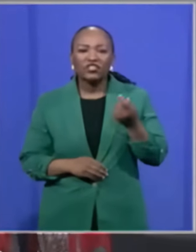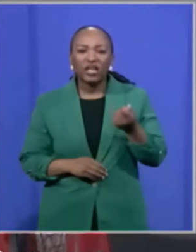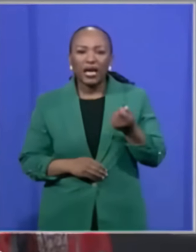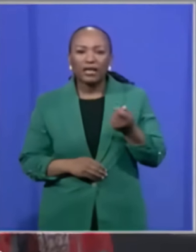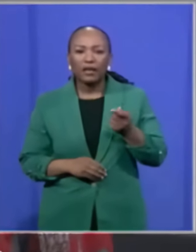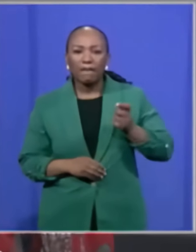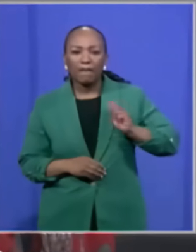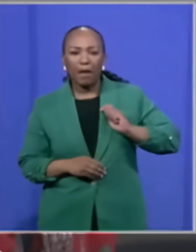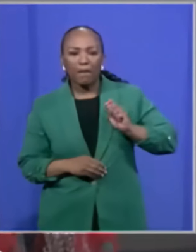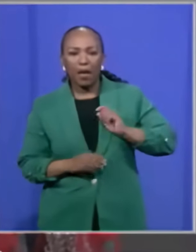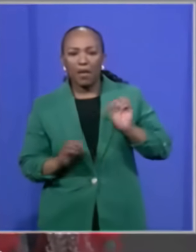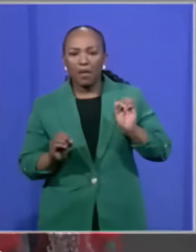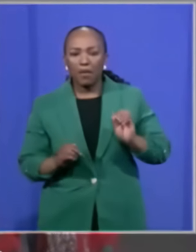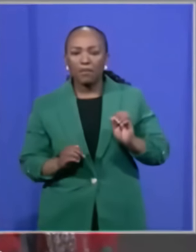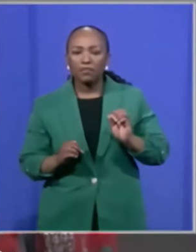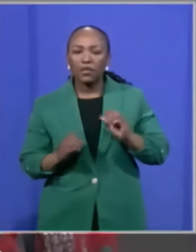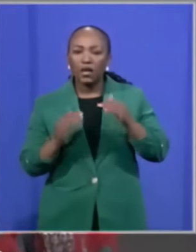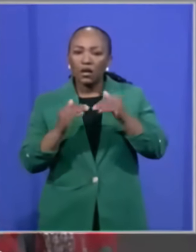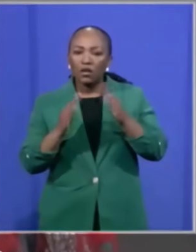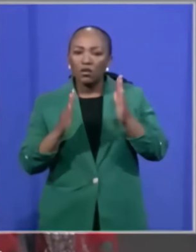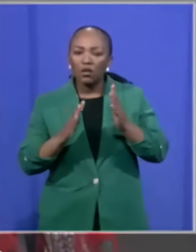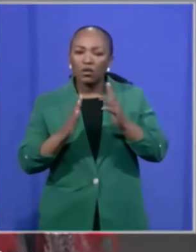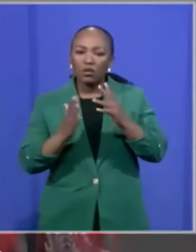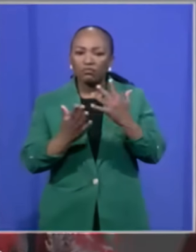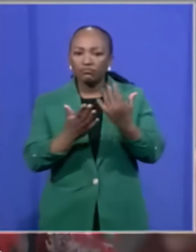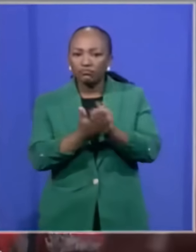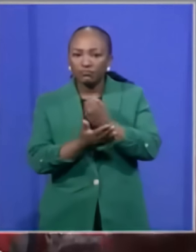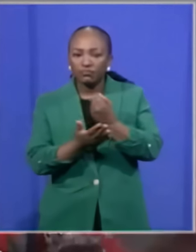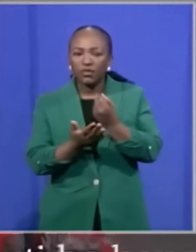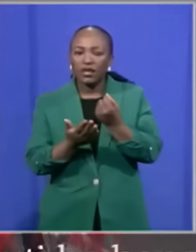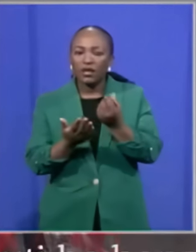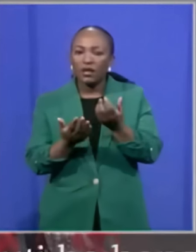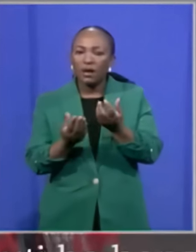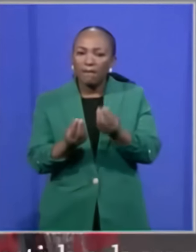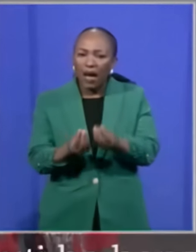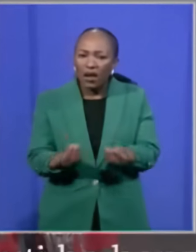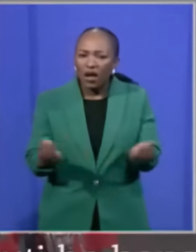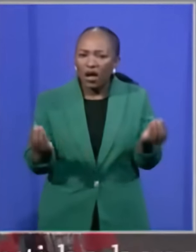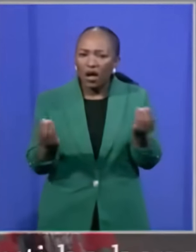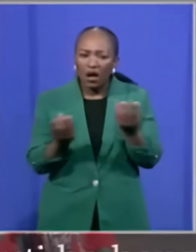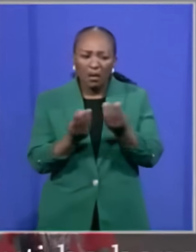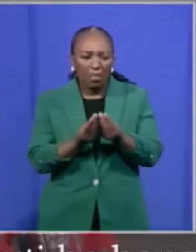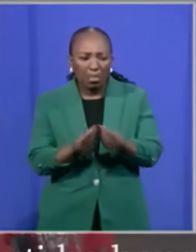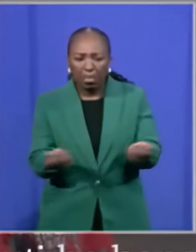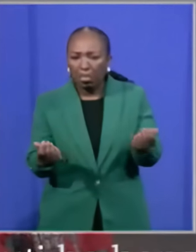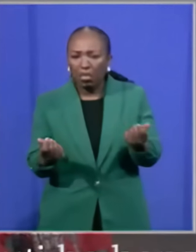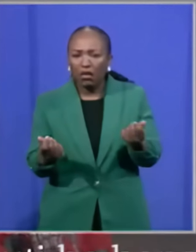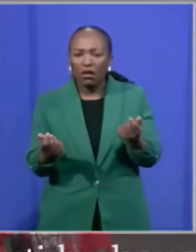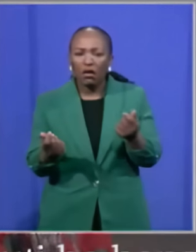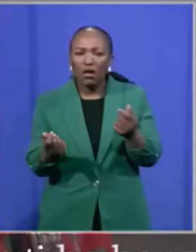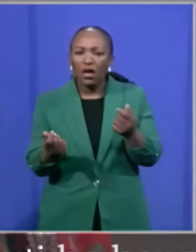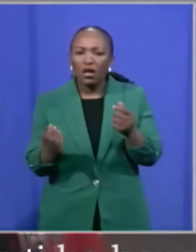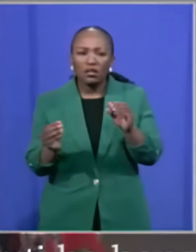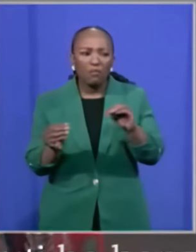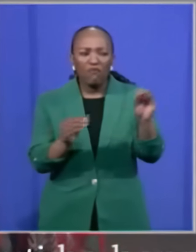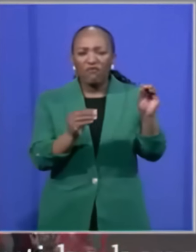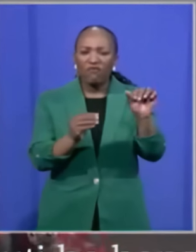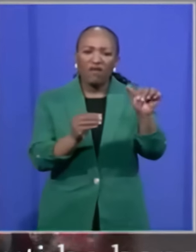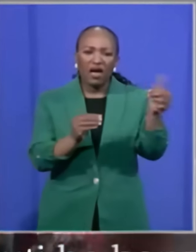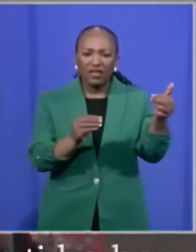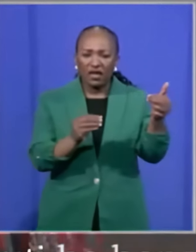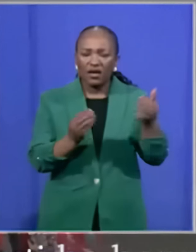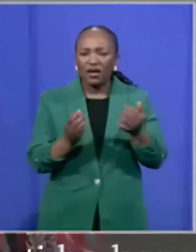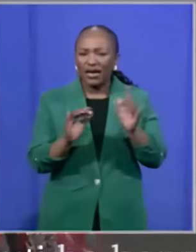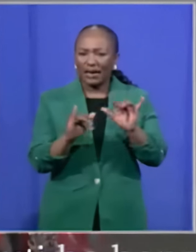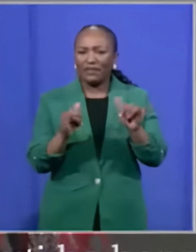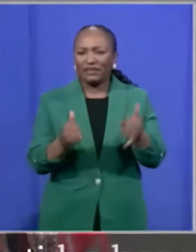rona a nkiwa, bana ba nyamela portaling, ha re tsebe bana ba sa ba tloha mona ba sa ba fihla ba fuwa service provider e nngwe without